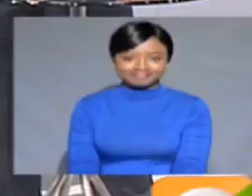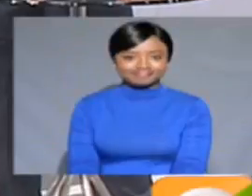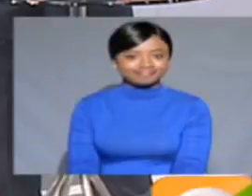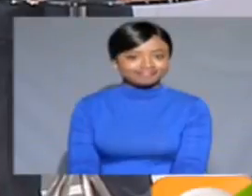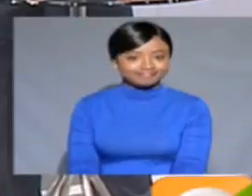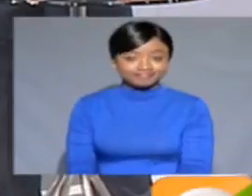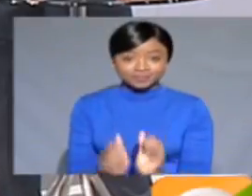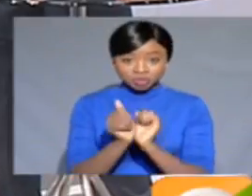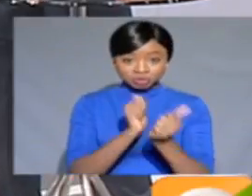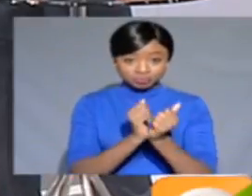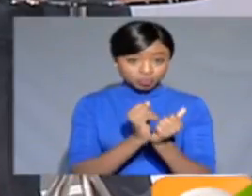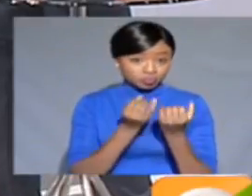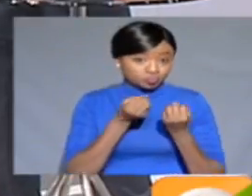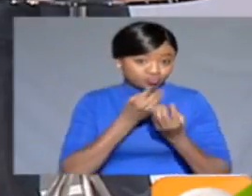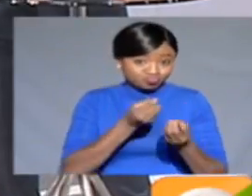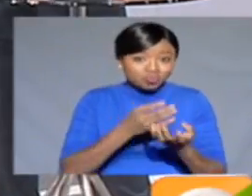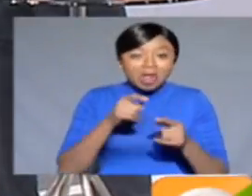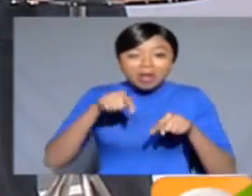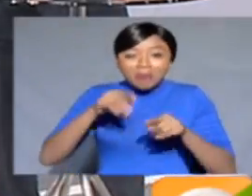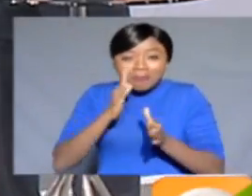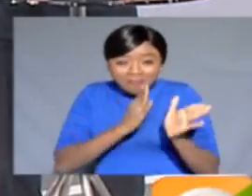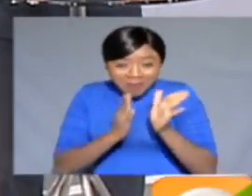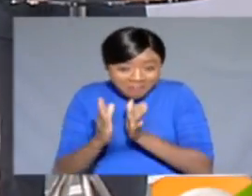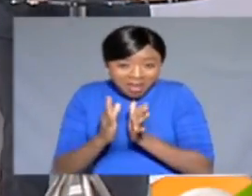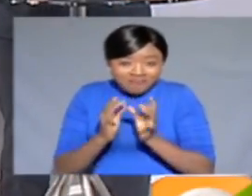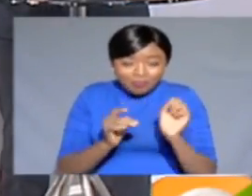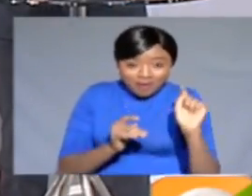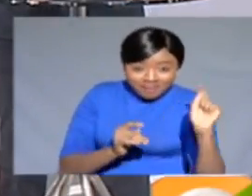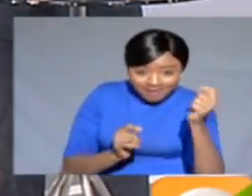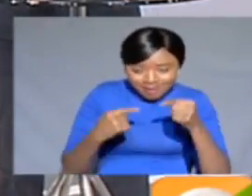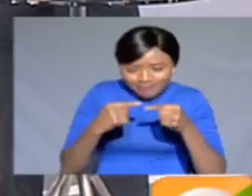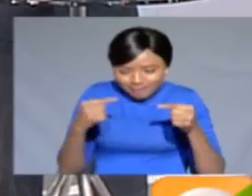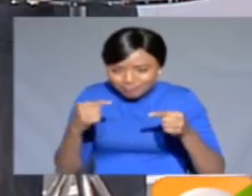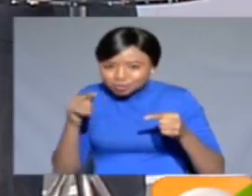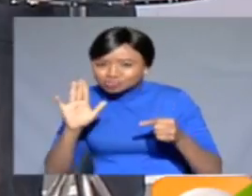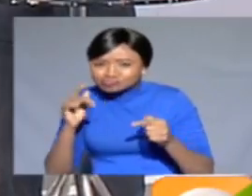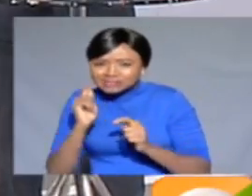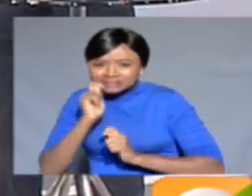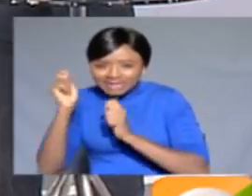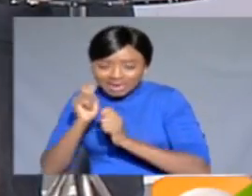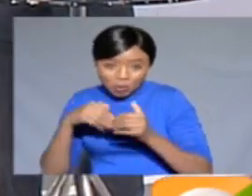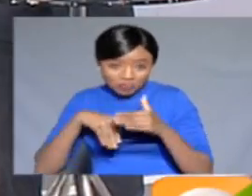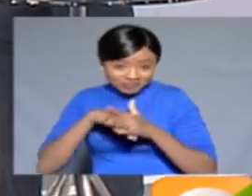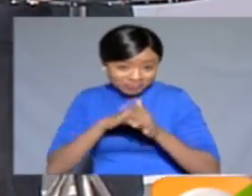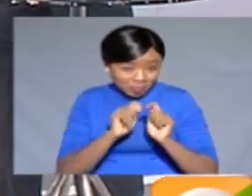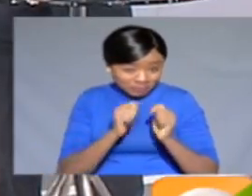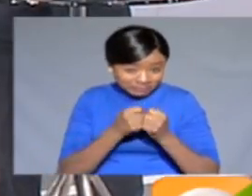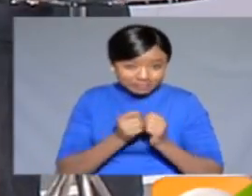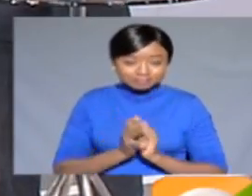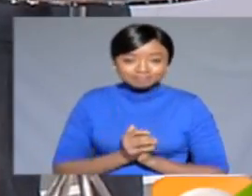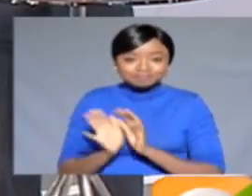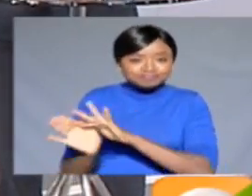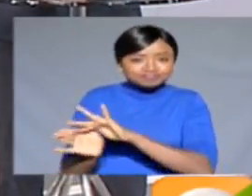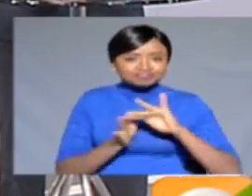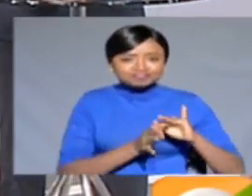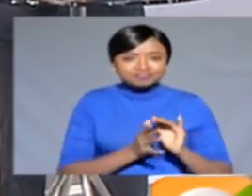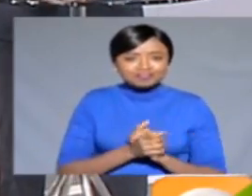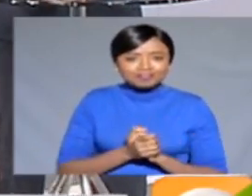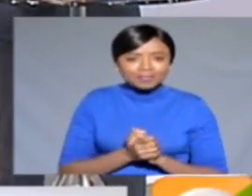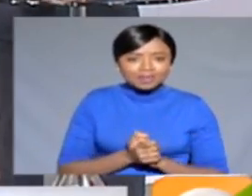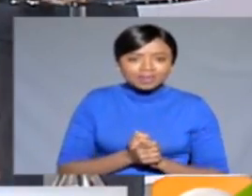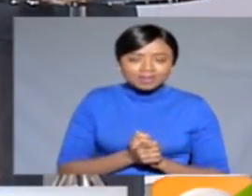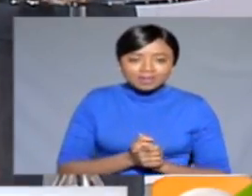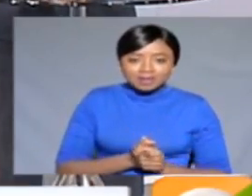Well, the latest from the sports desk as we count down to that Harambee Stars versus Senegal match. Now, the National Olympic Committee of Kenya joined other